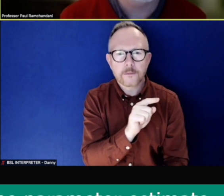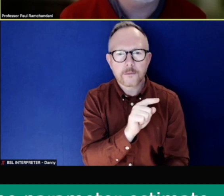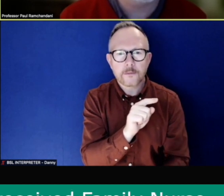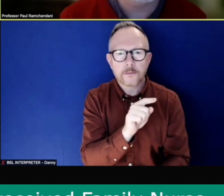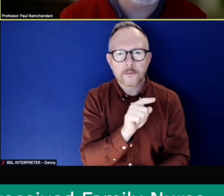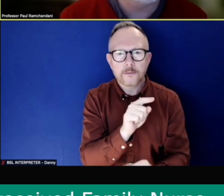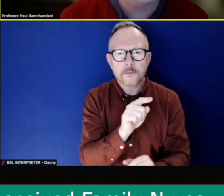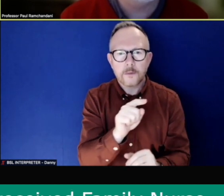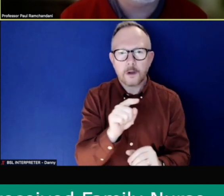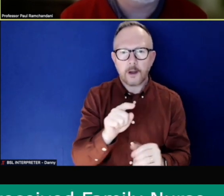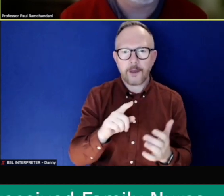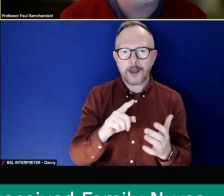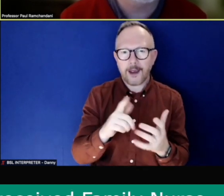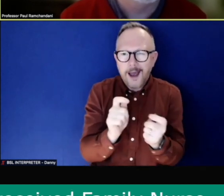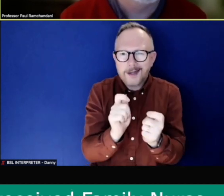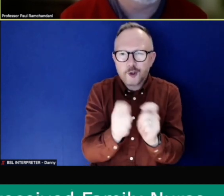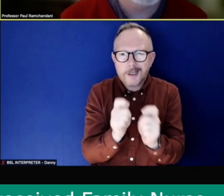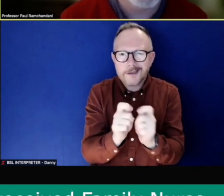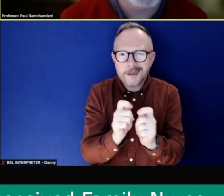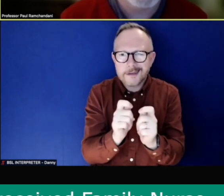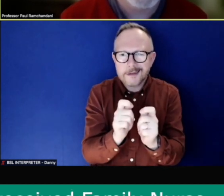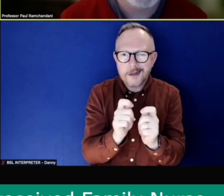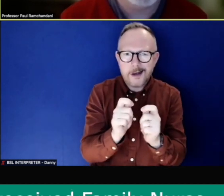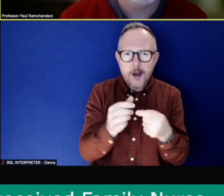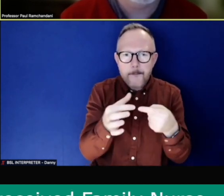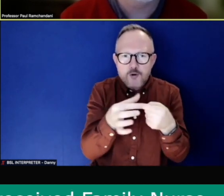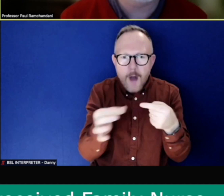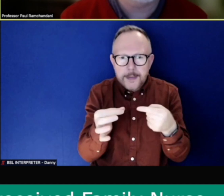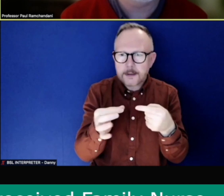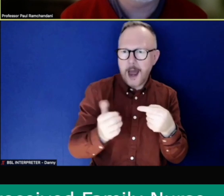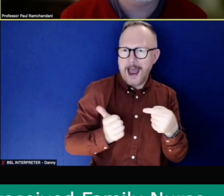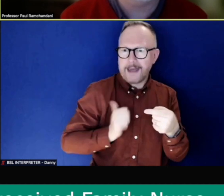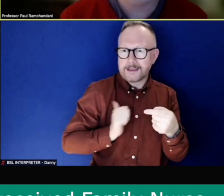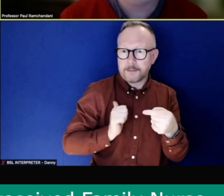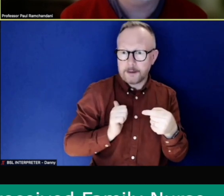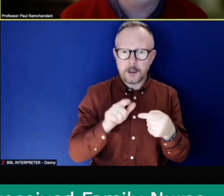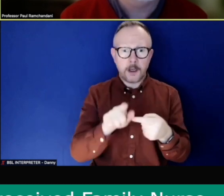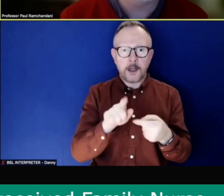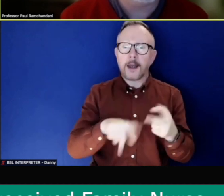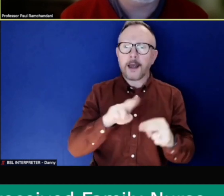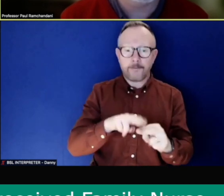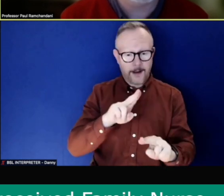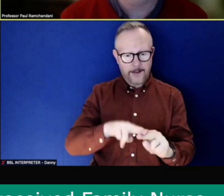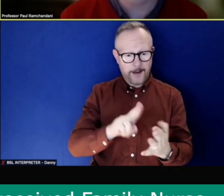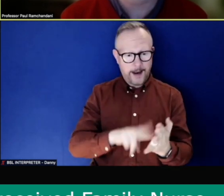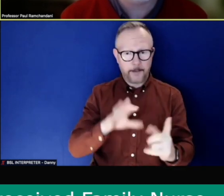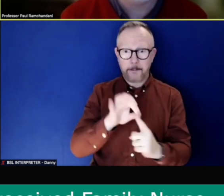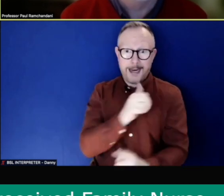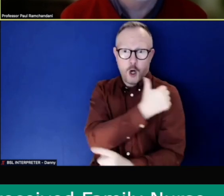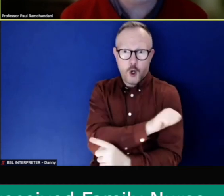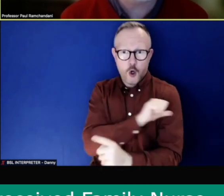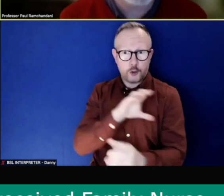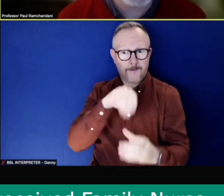parameter estimate. You see improved outcomes in the children who receive Family Nurse Partnership intervention compared to usual